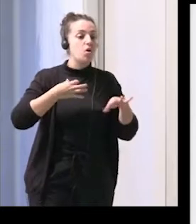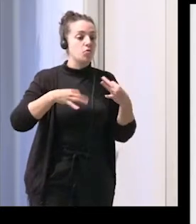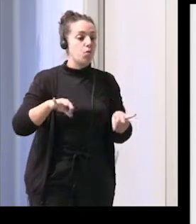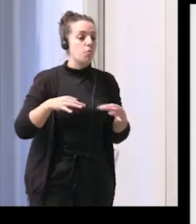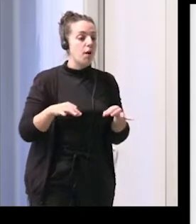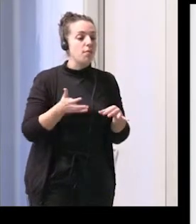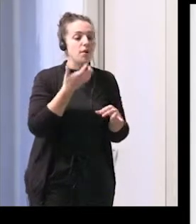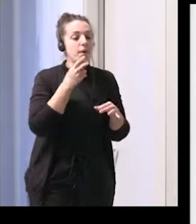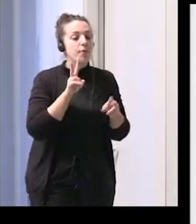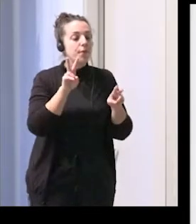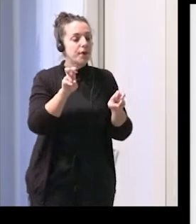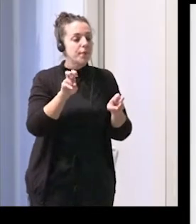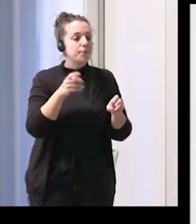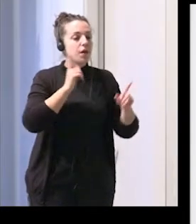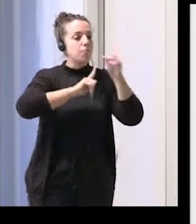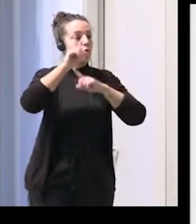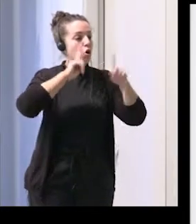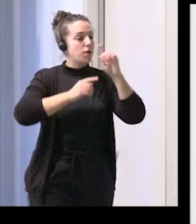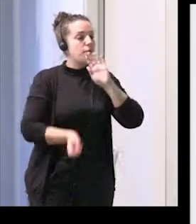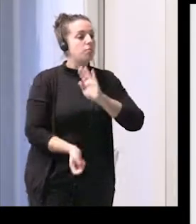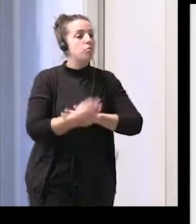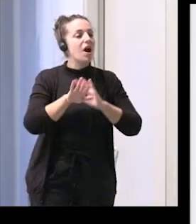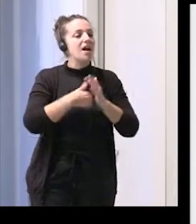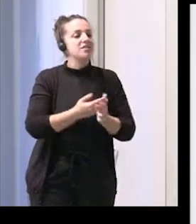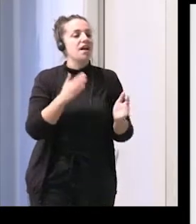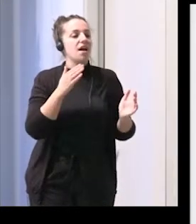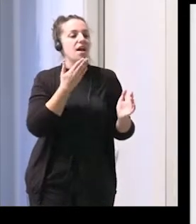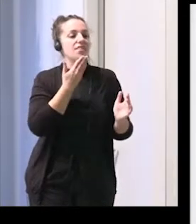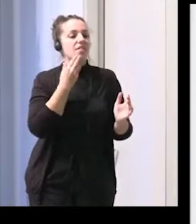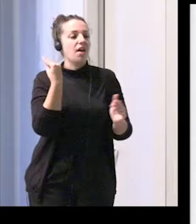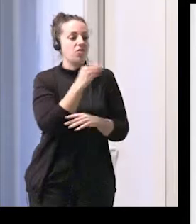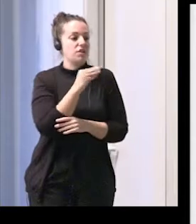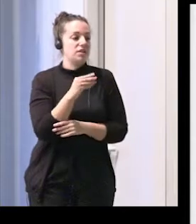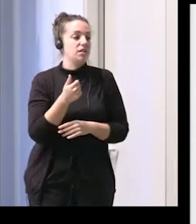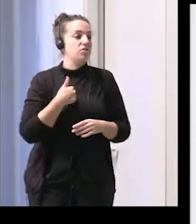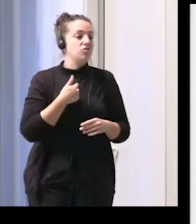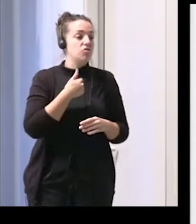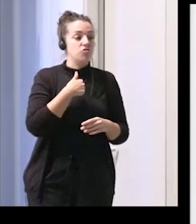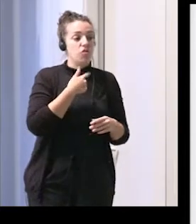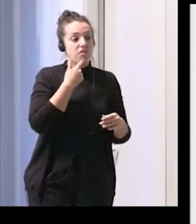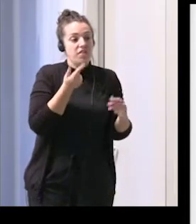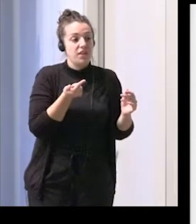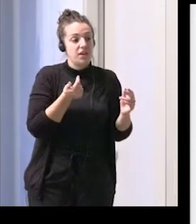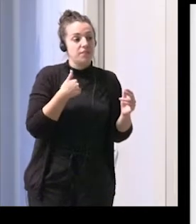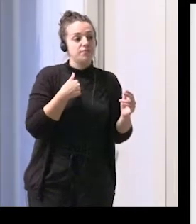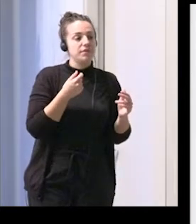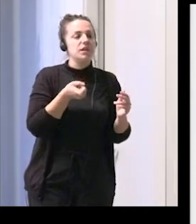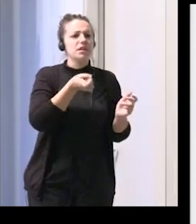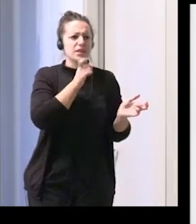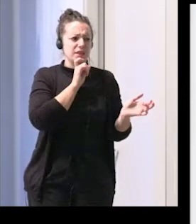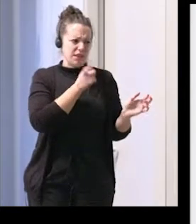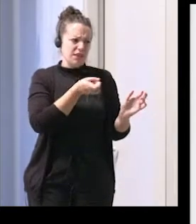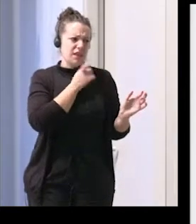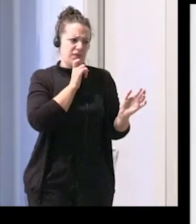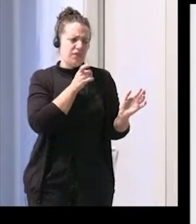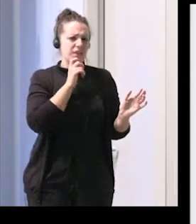adolescence. And so what I'm telling you is that unilateral hearing is really hard, and it has